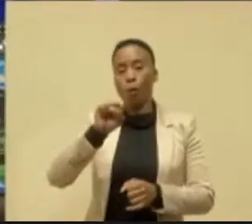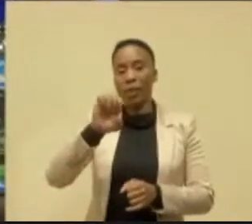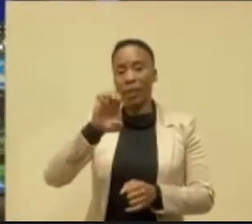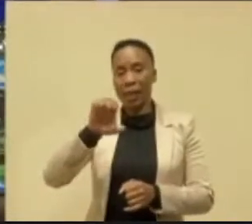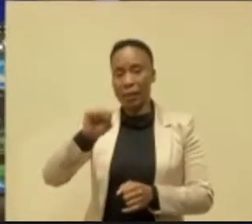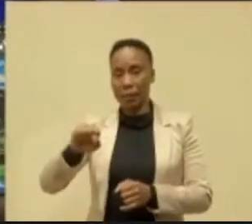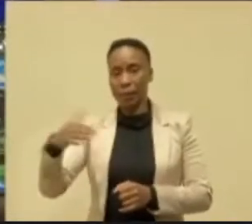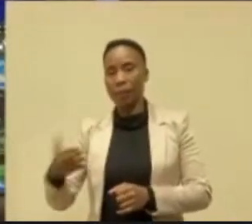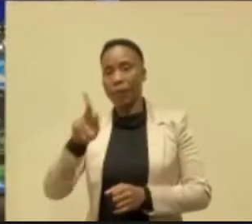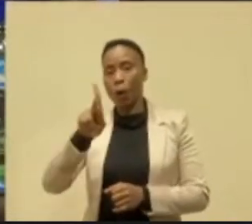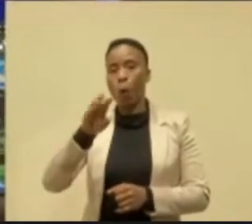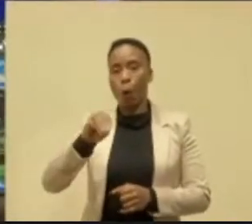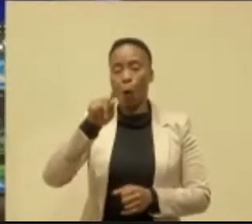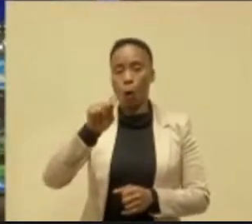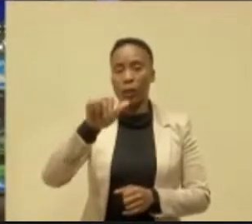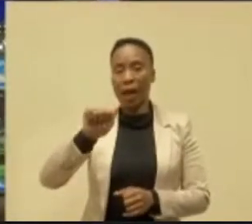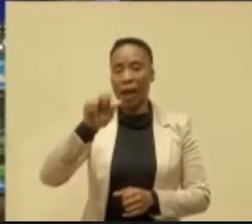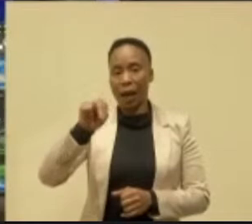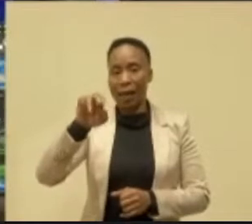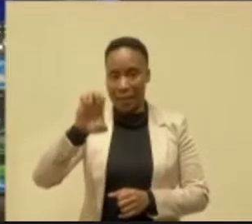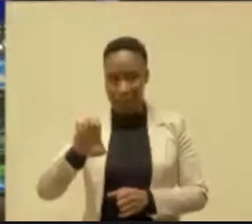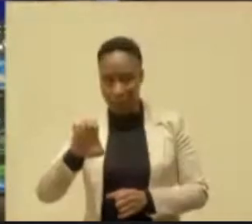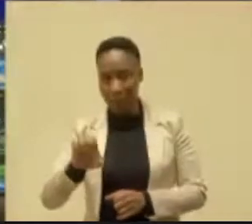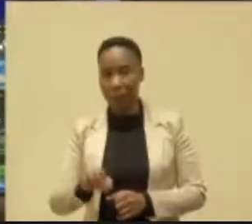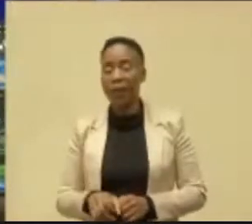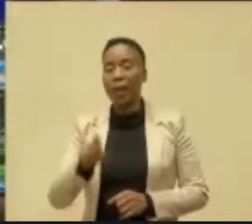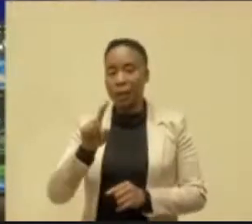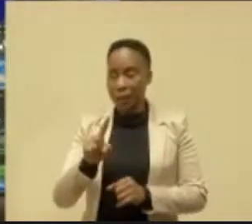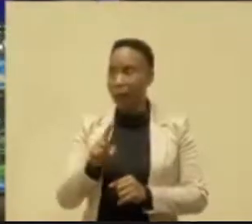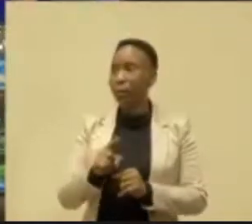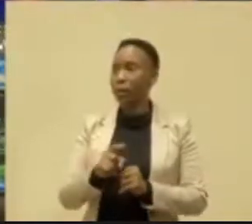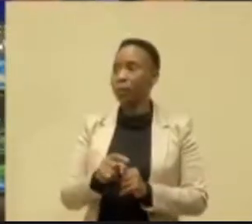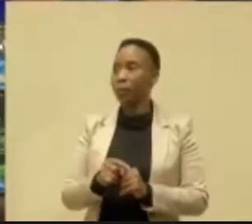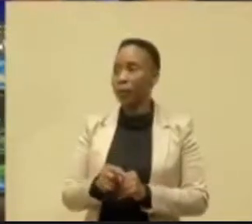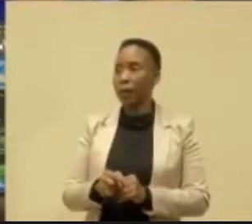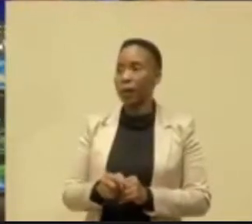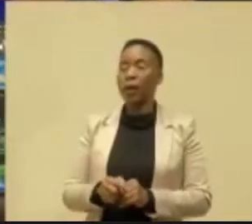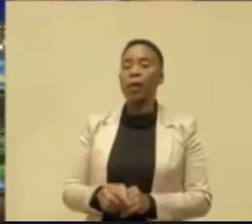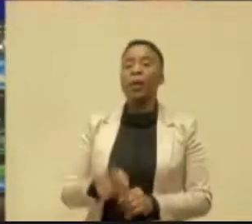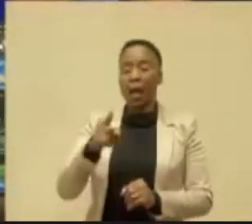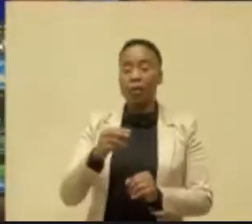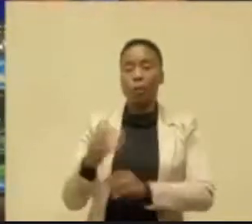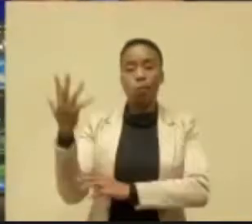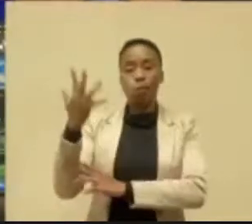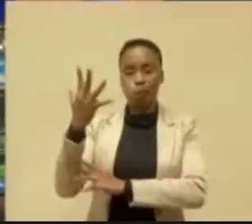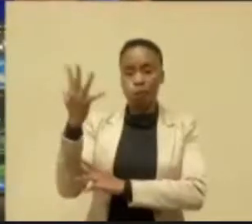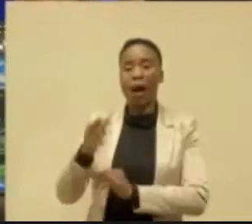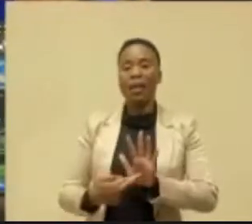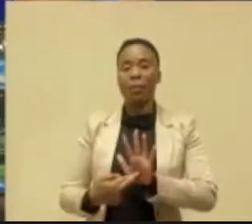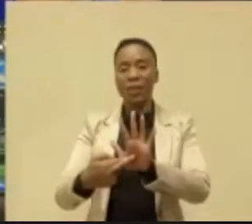kotsoy she will be doing on behalf of the executive mayor